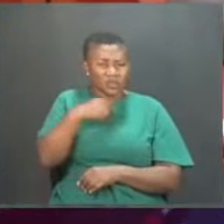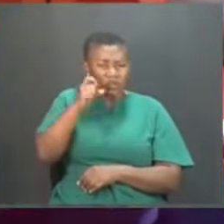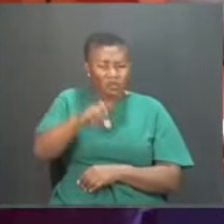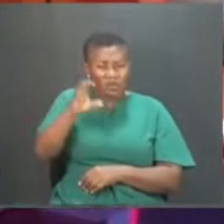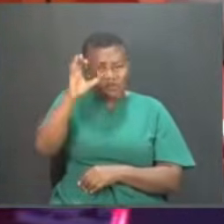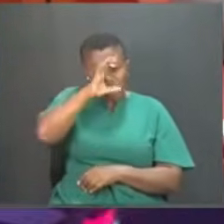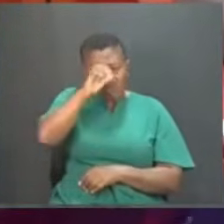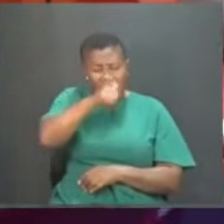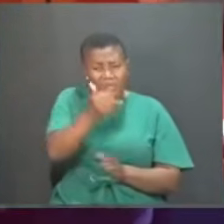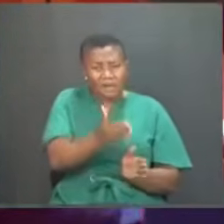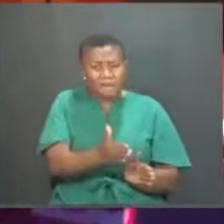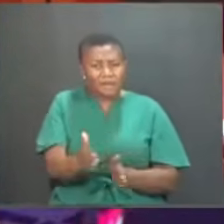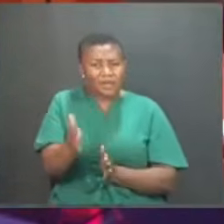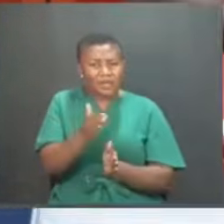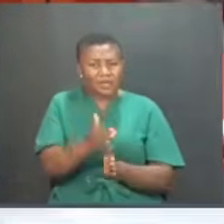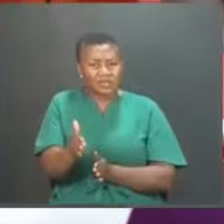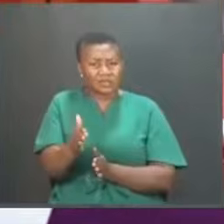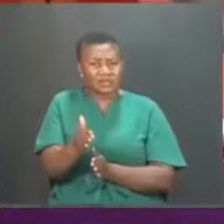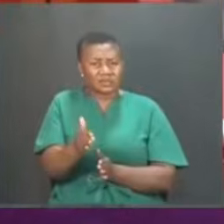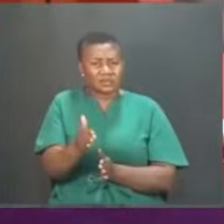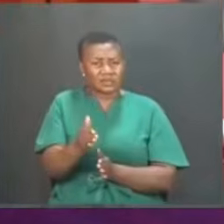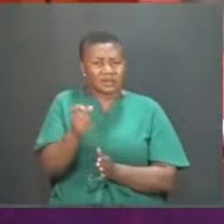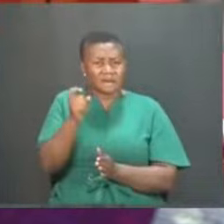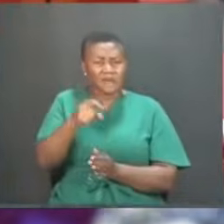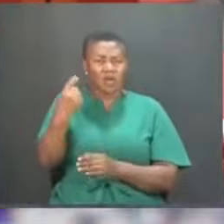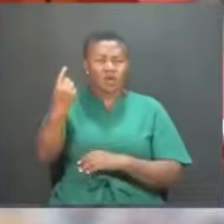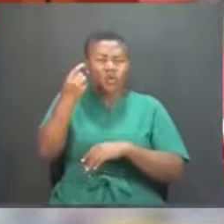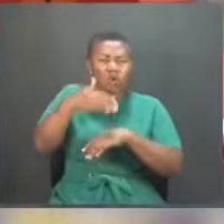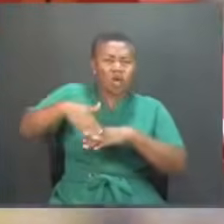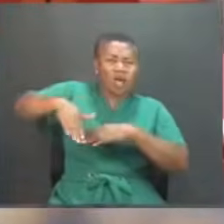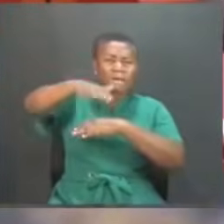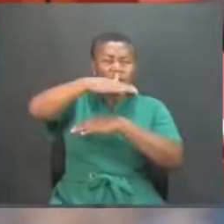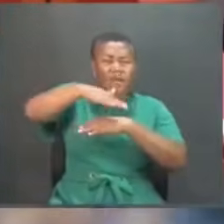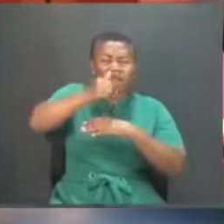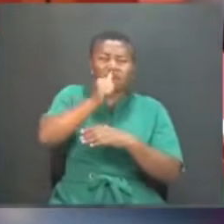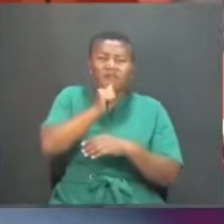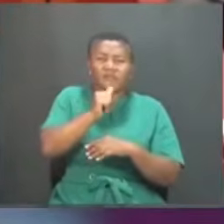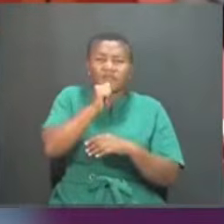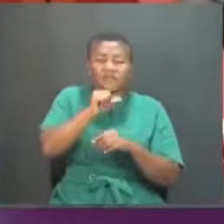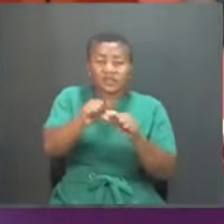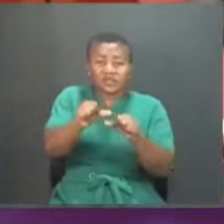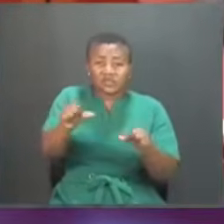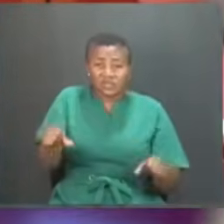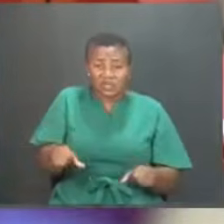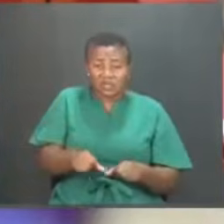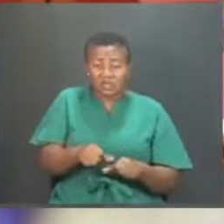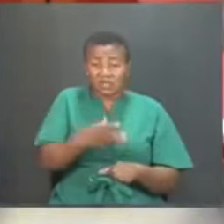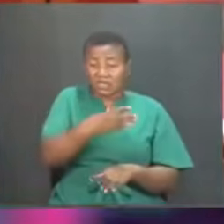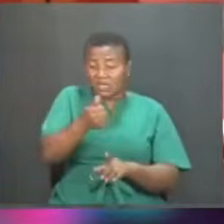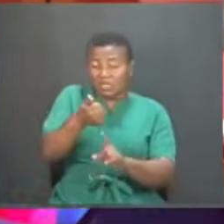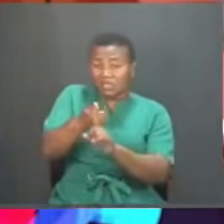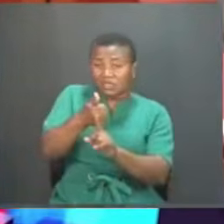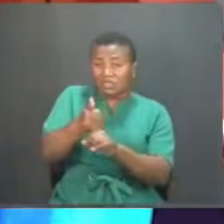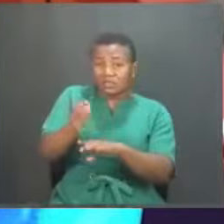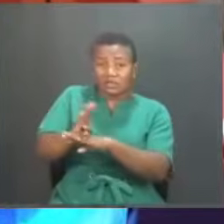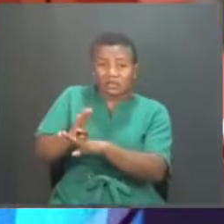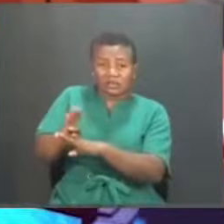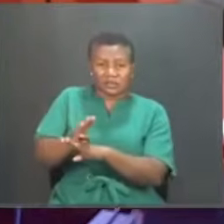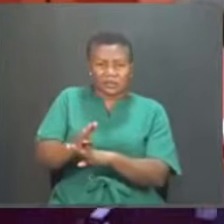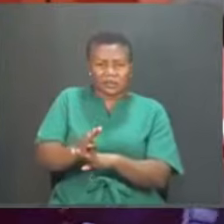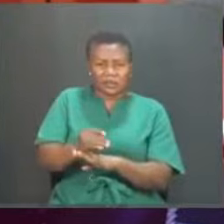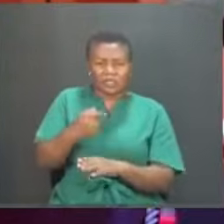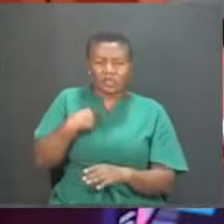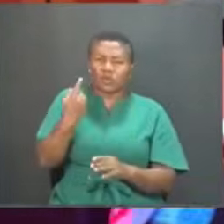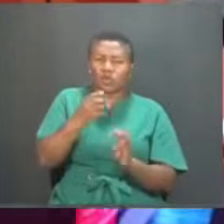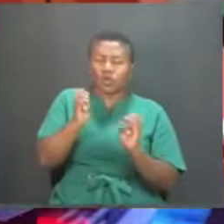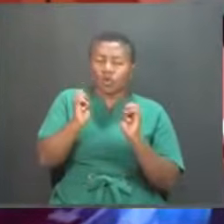time consistently should be about the private sector and entrepreneurship. Unfortunately, we tend to be educating our young